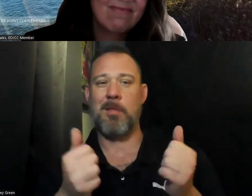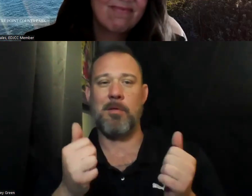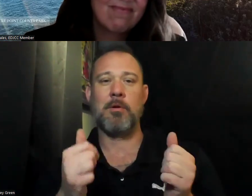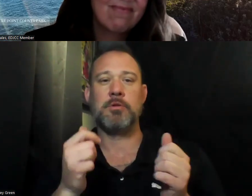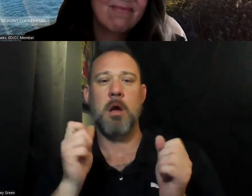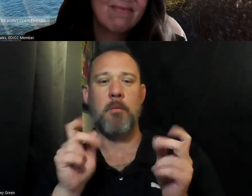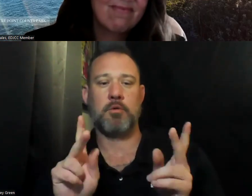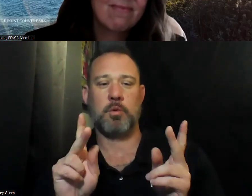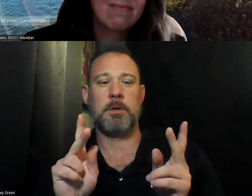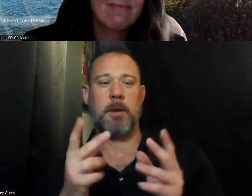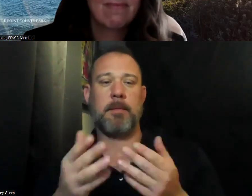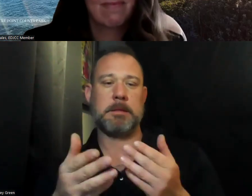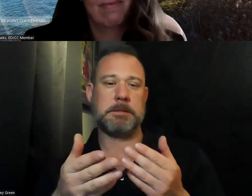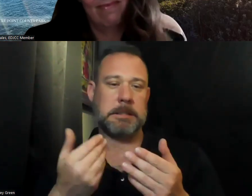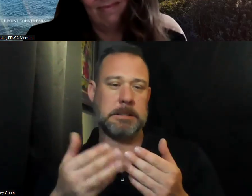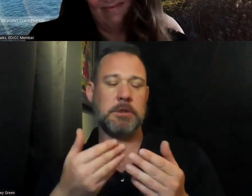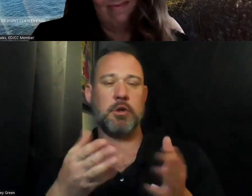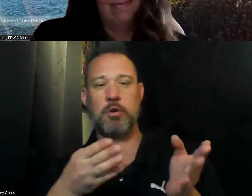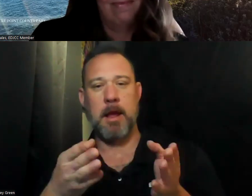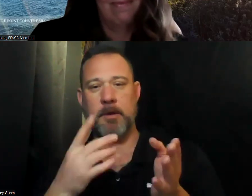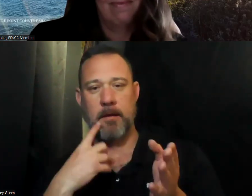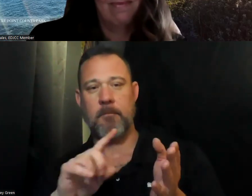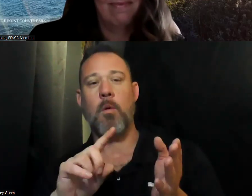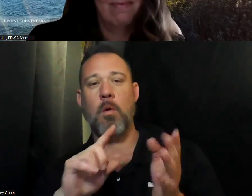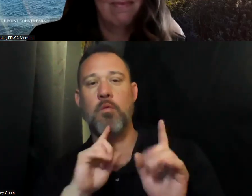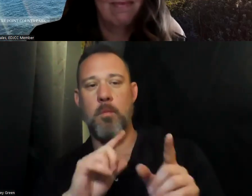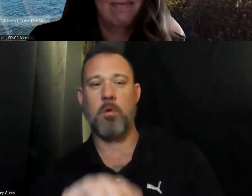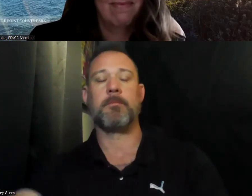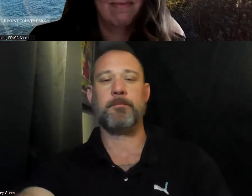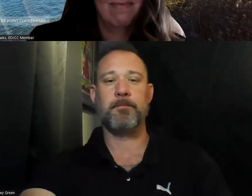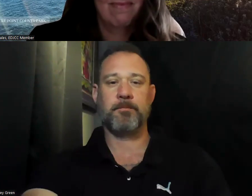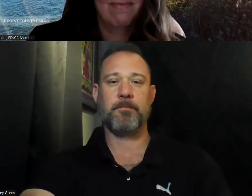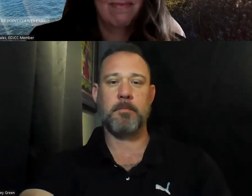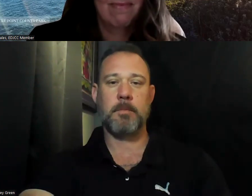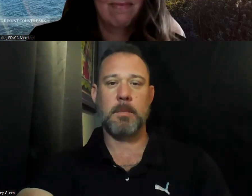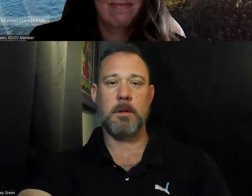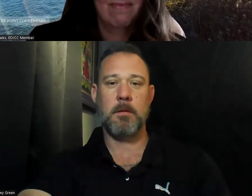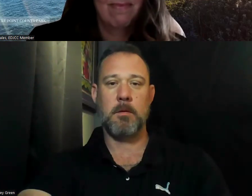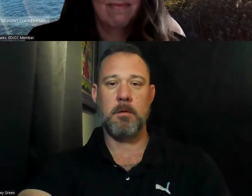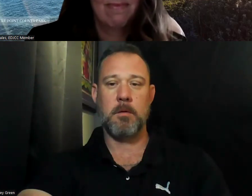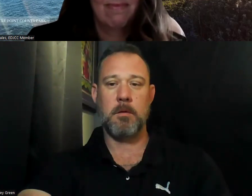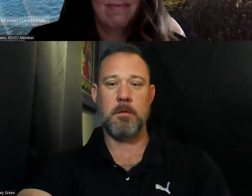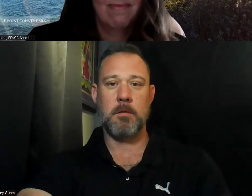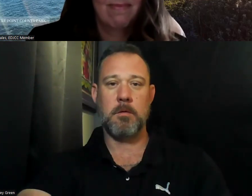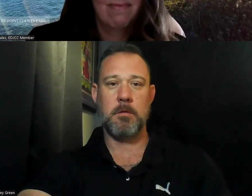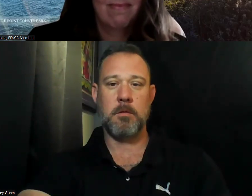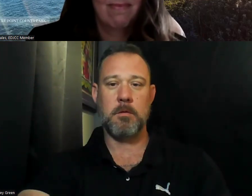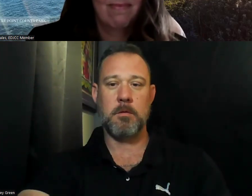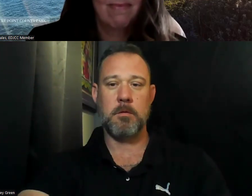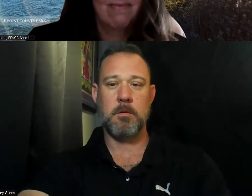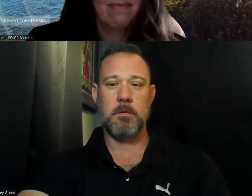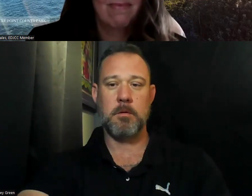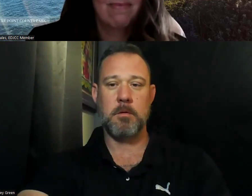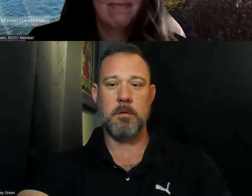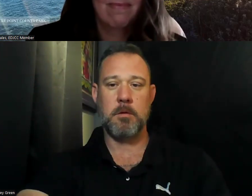to make that system easier to navigate for reporters. We've also talked a lot about triage and response coordination, how